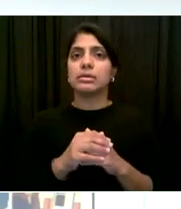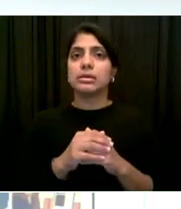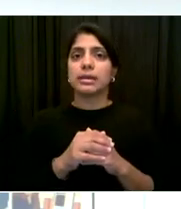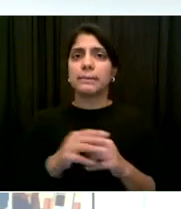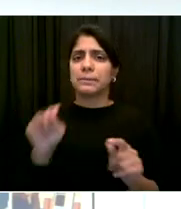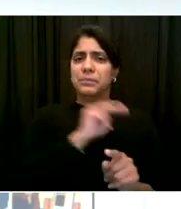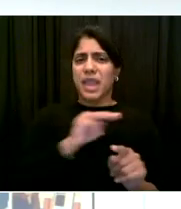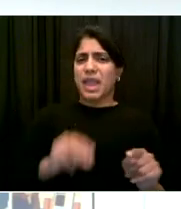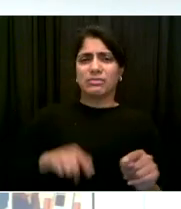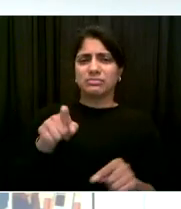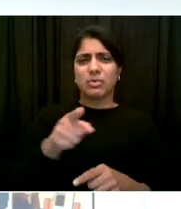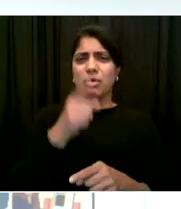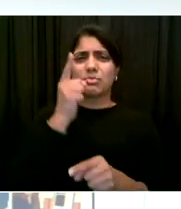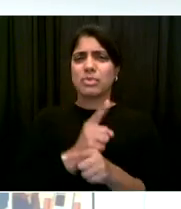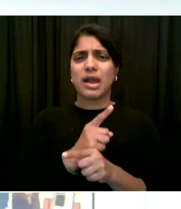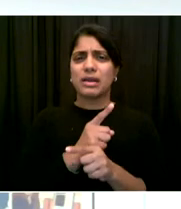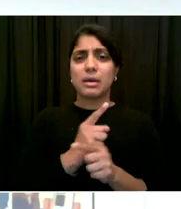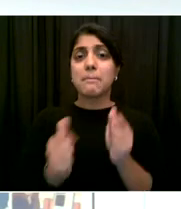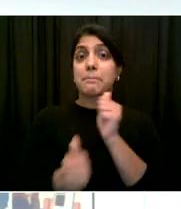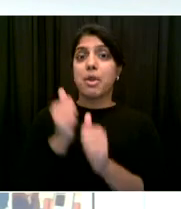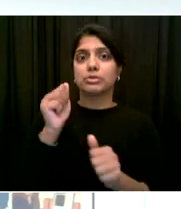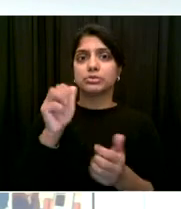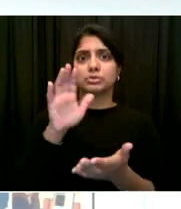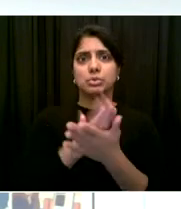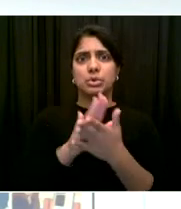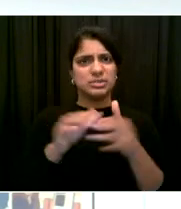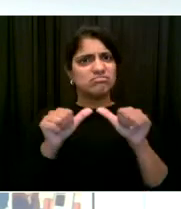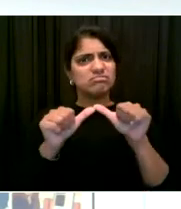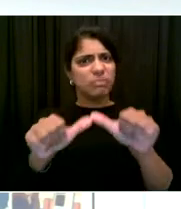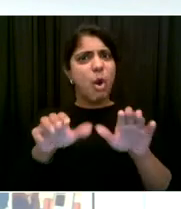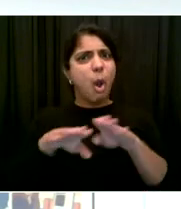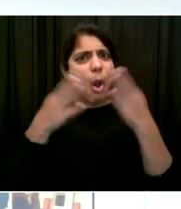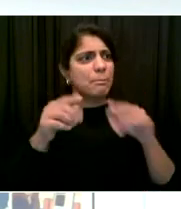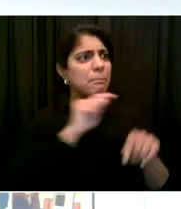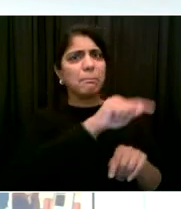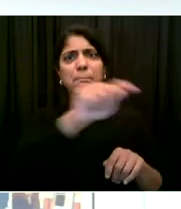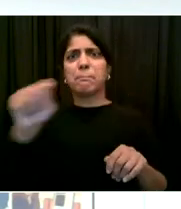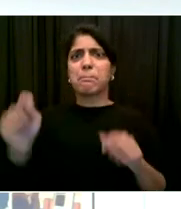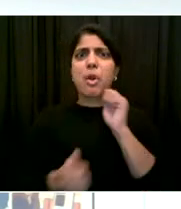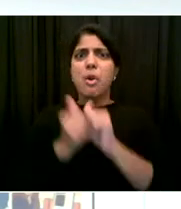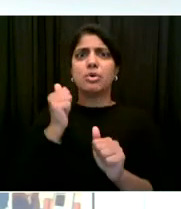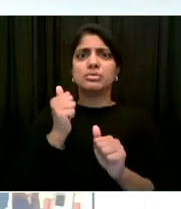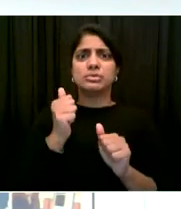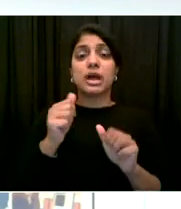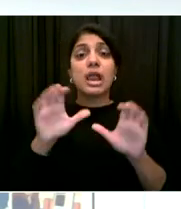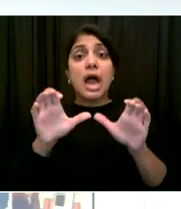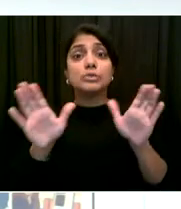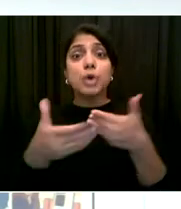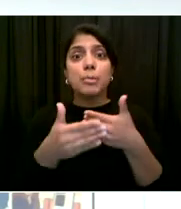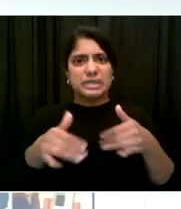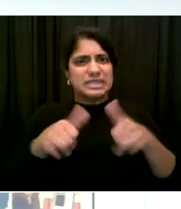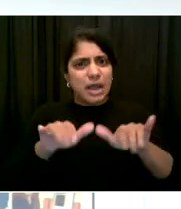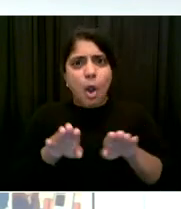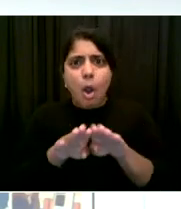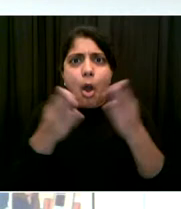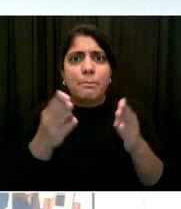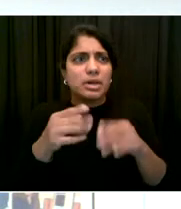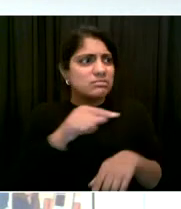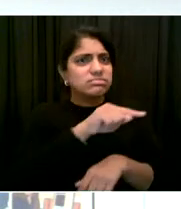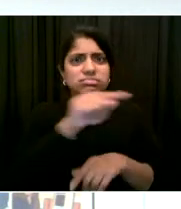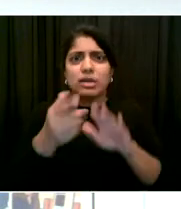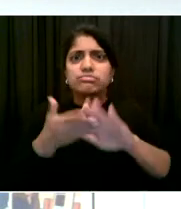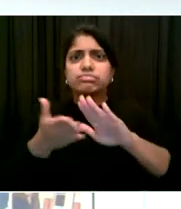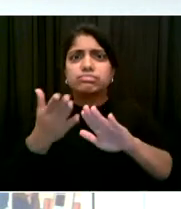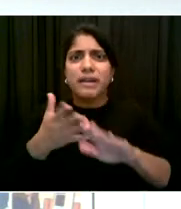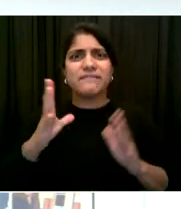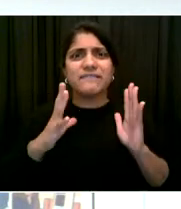vast, vast majority of schools remain open so that our kids can benefit from the in-person learning that